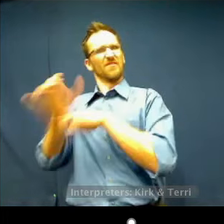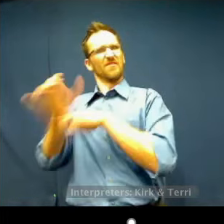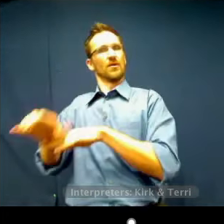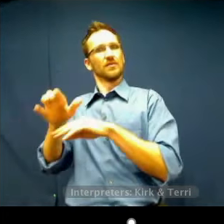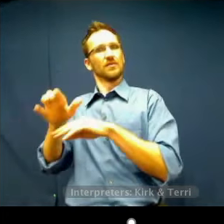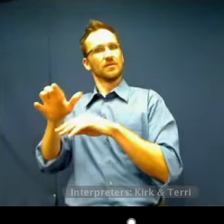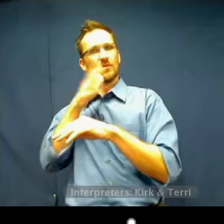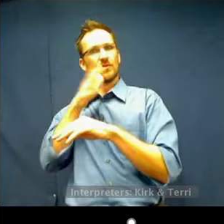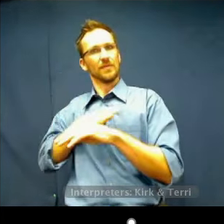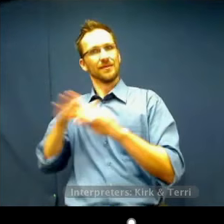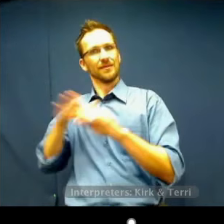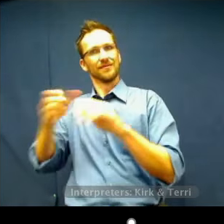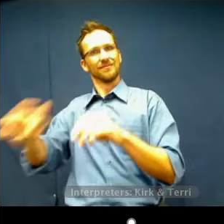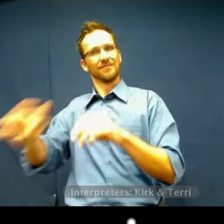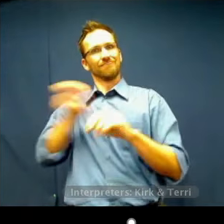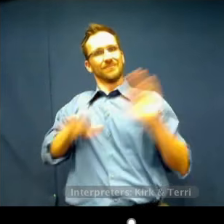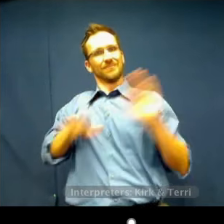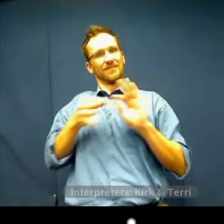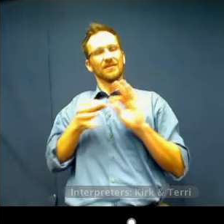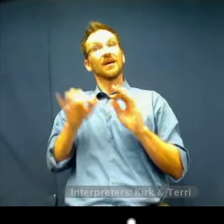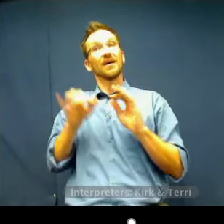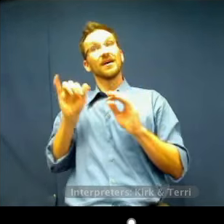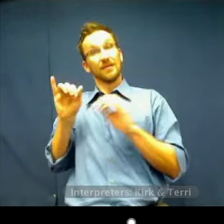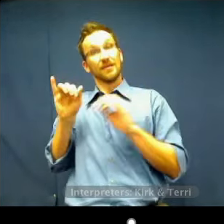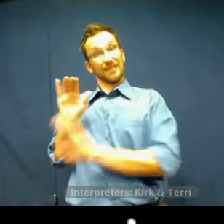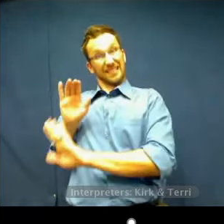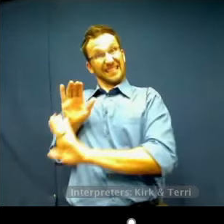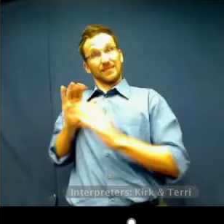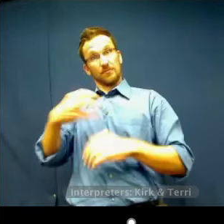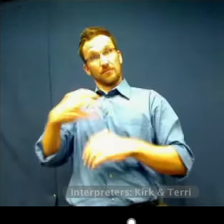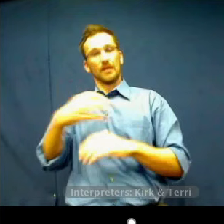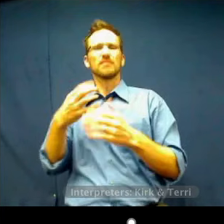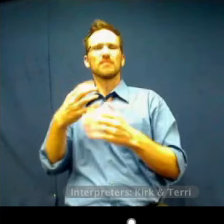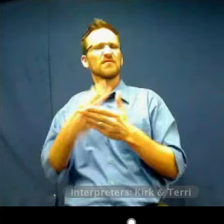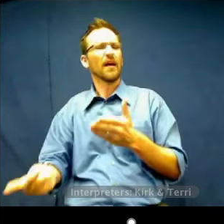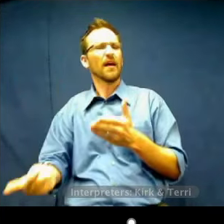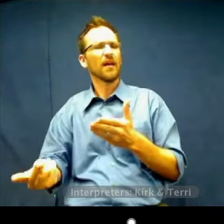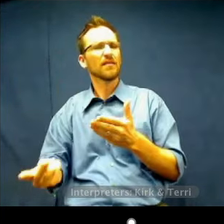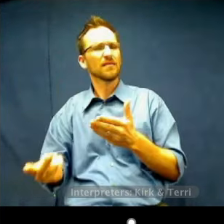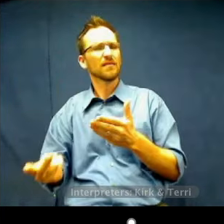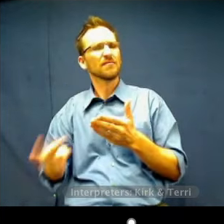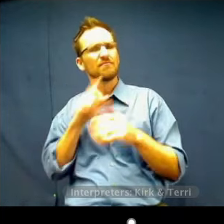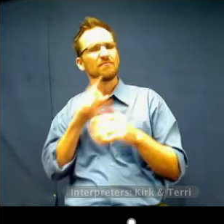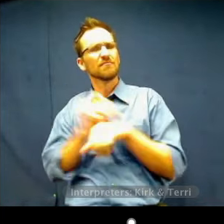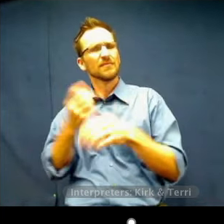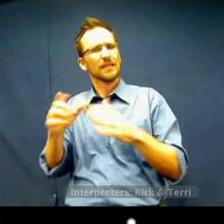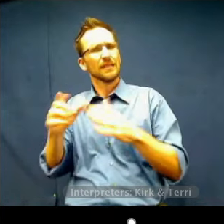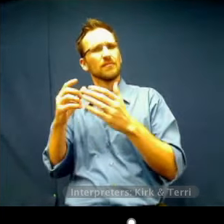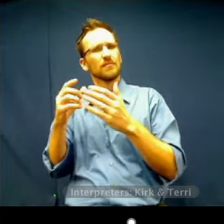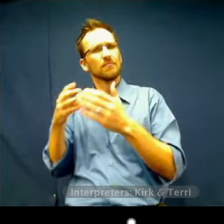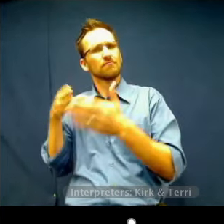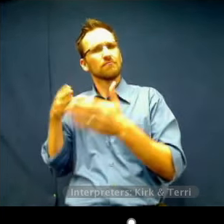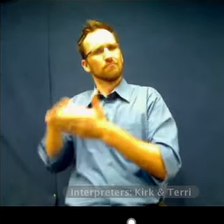but like I said, you might see it even coming up in criminal law matters.